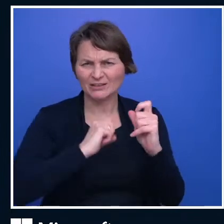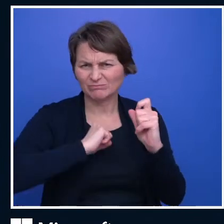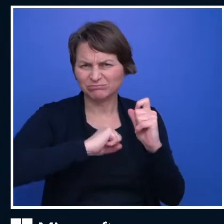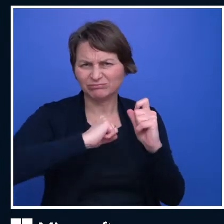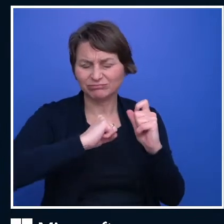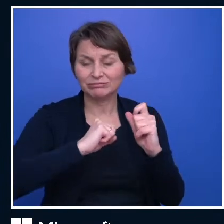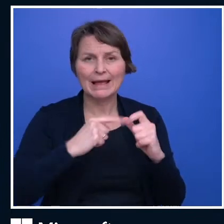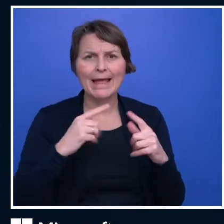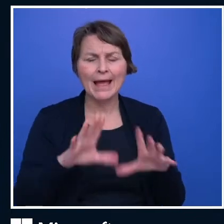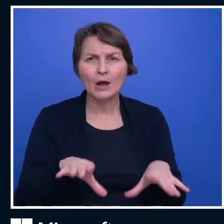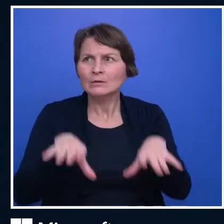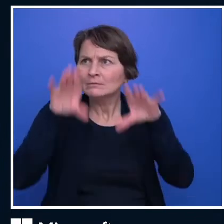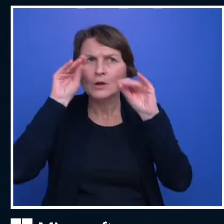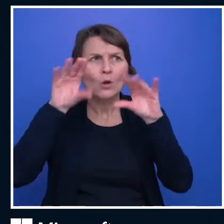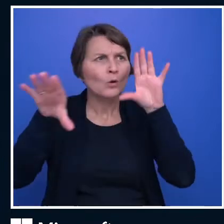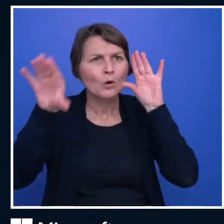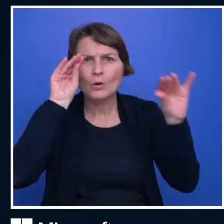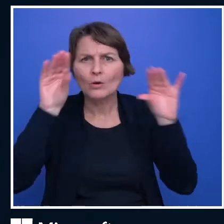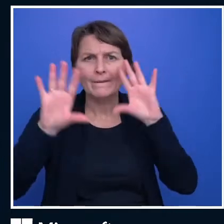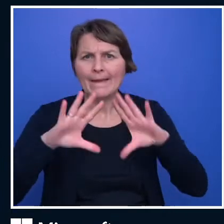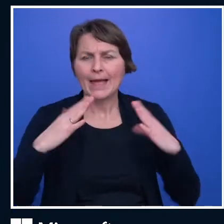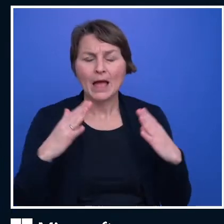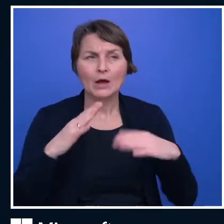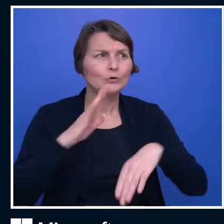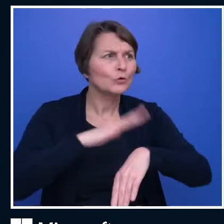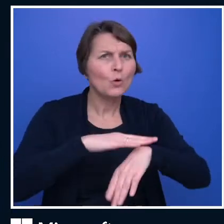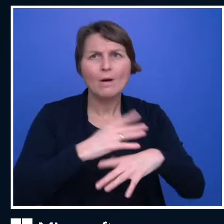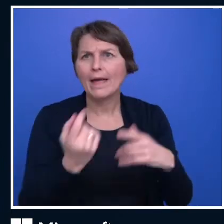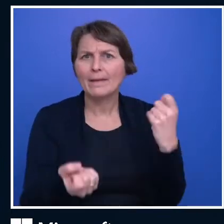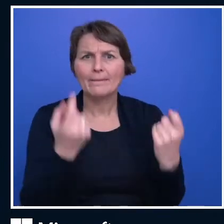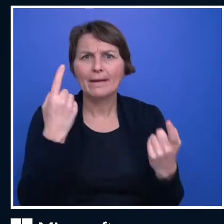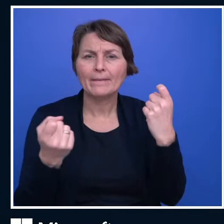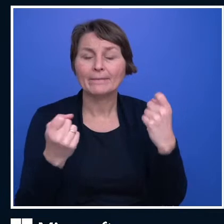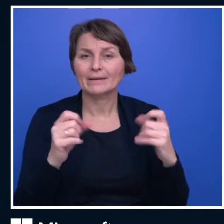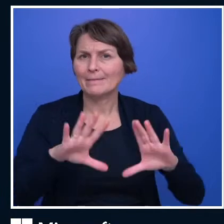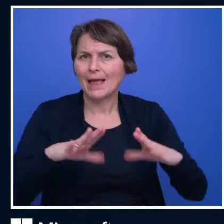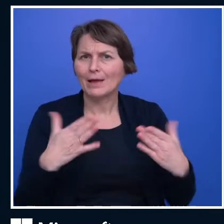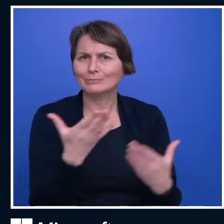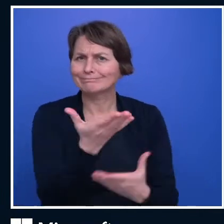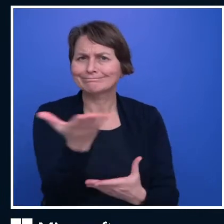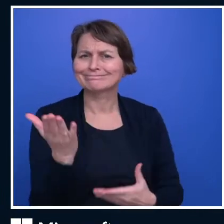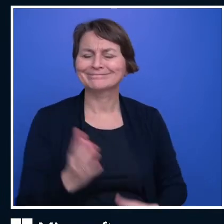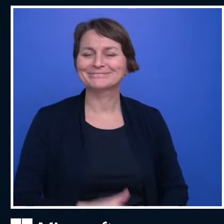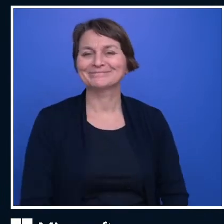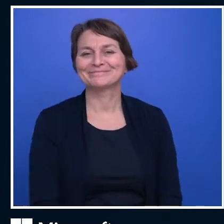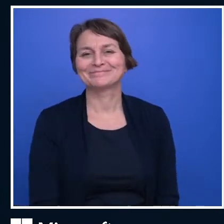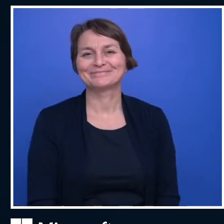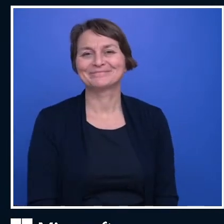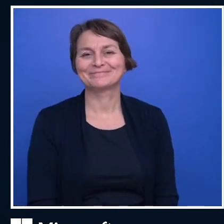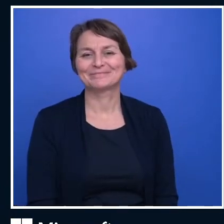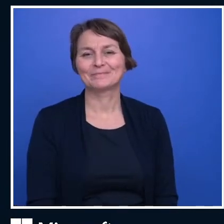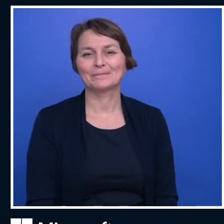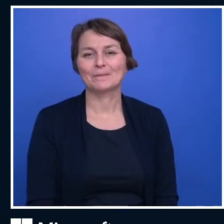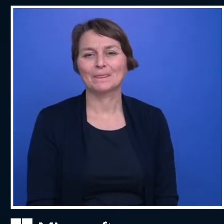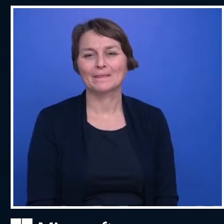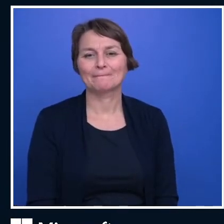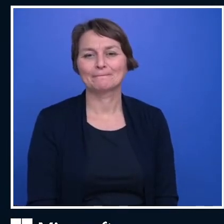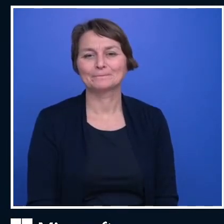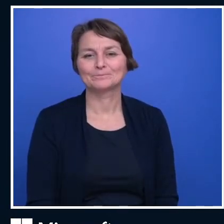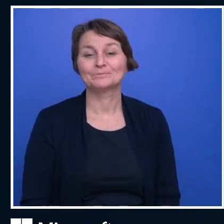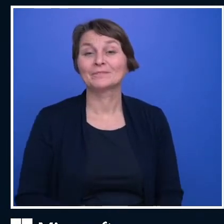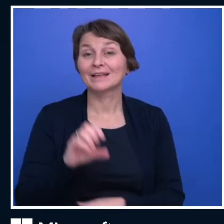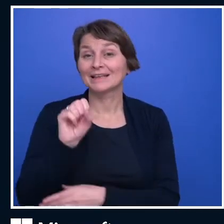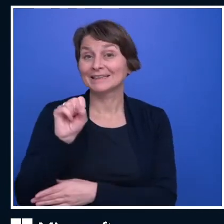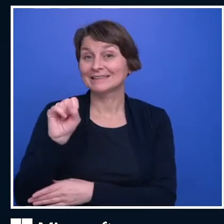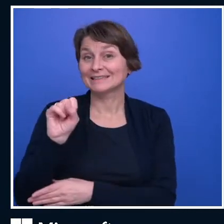date? Go for it. All right. So the field with AI is, it's